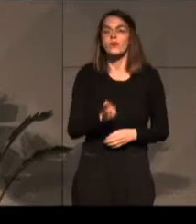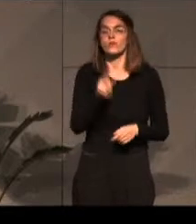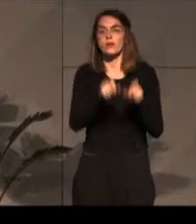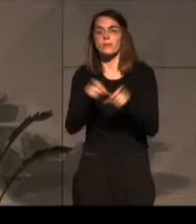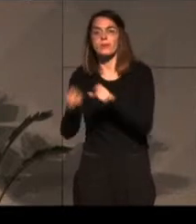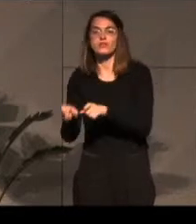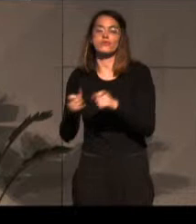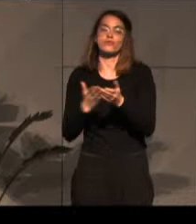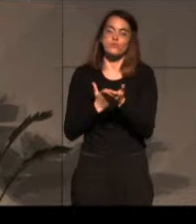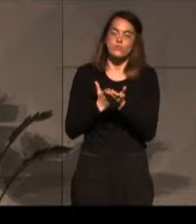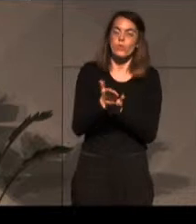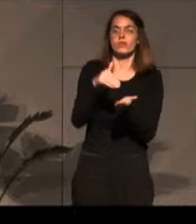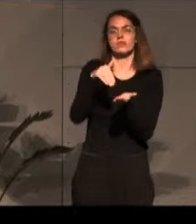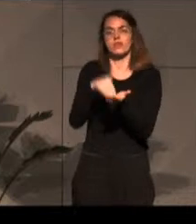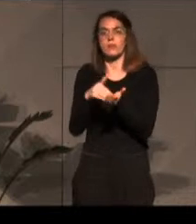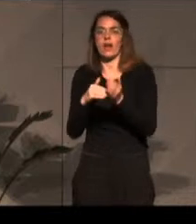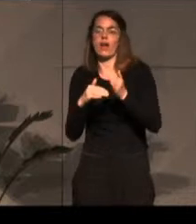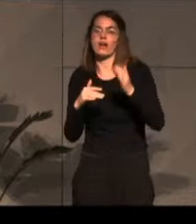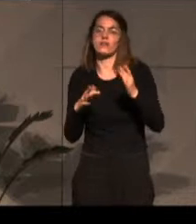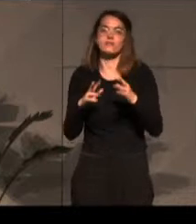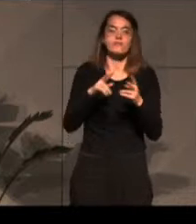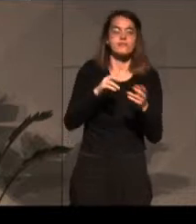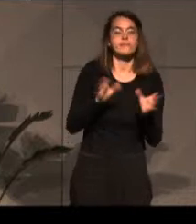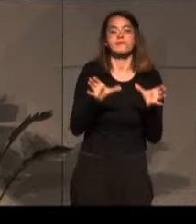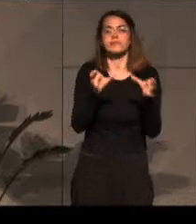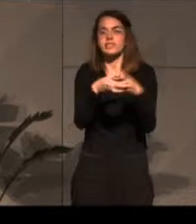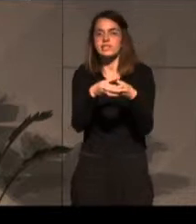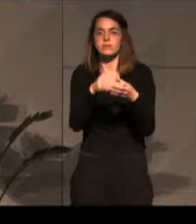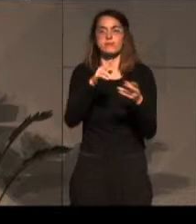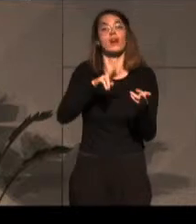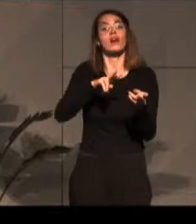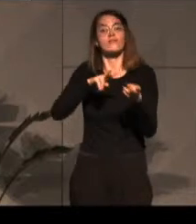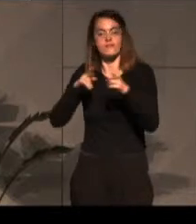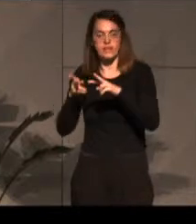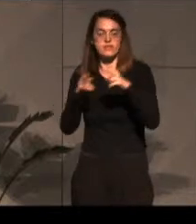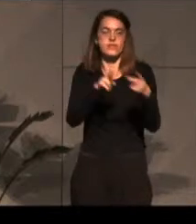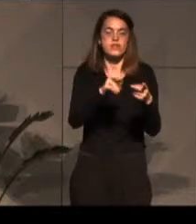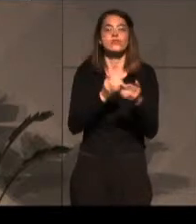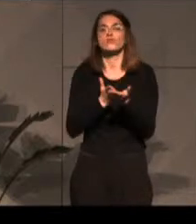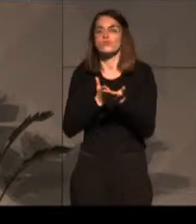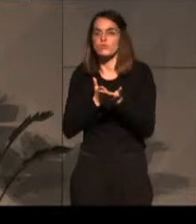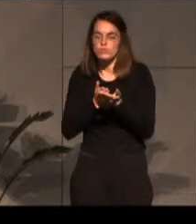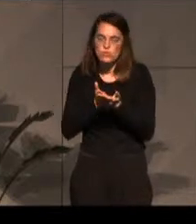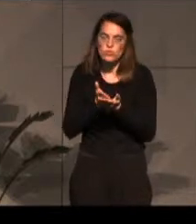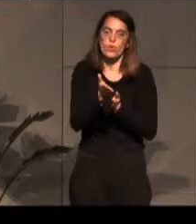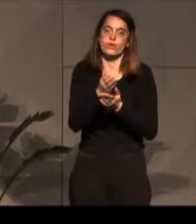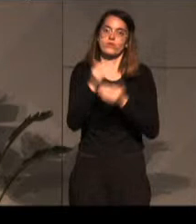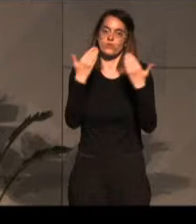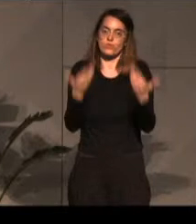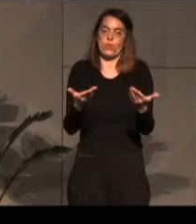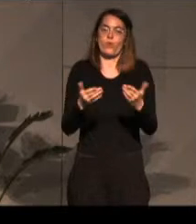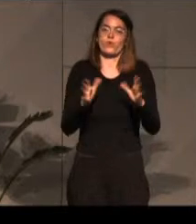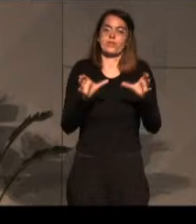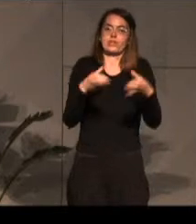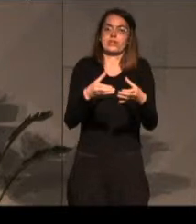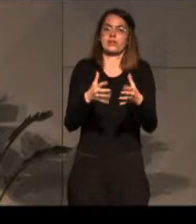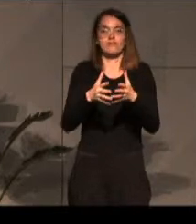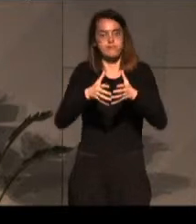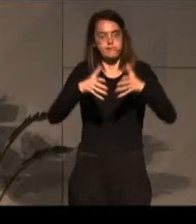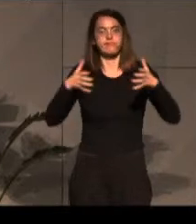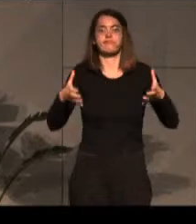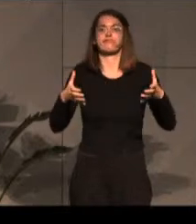active throughout the year during the different phases of research, including staff of our ship and also the staff of the